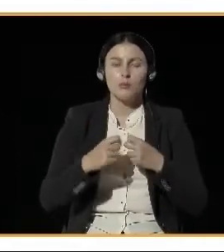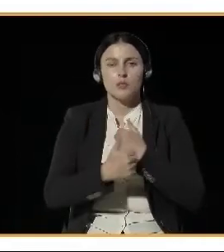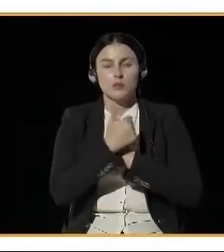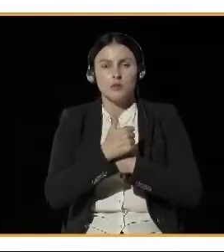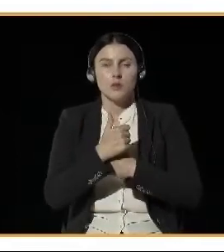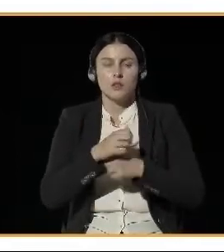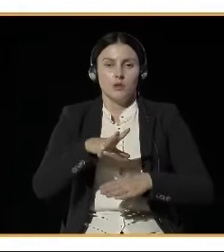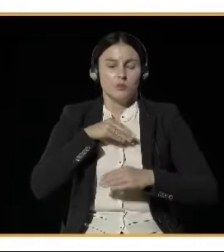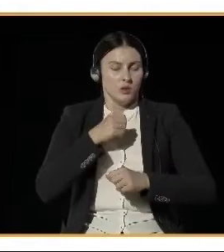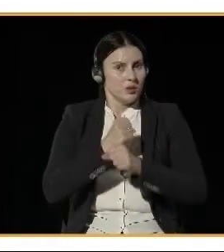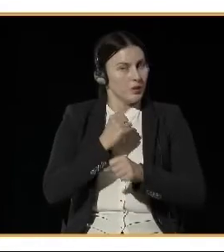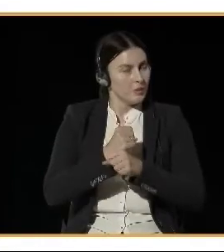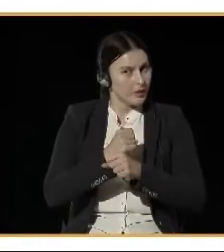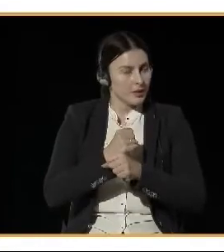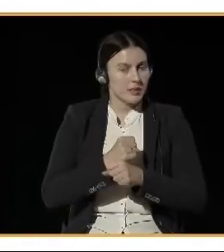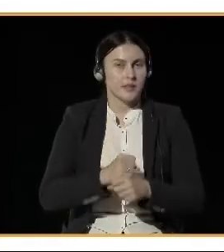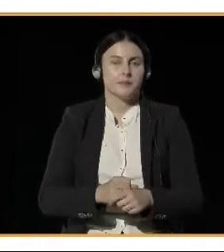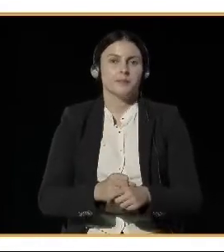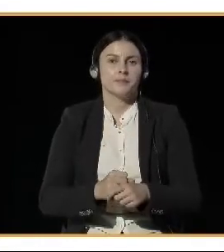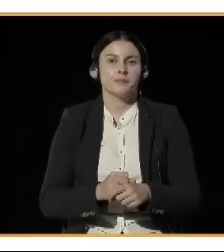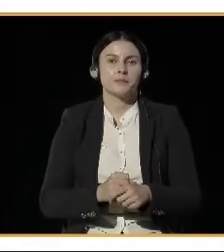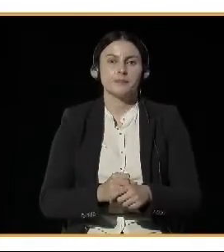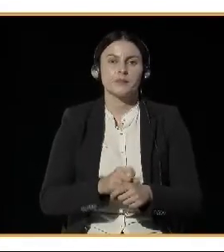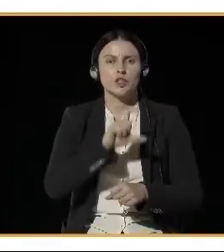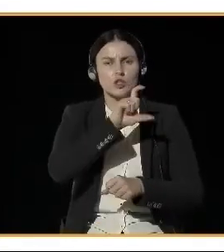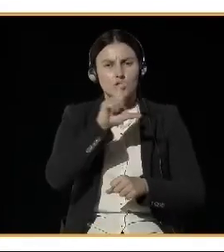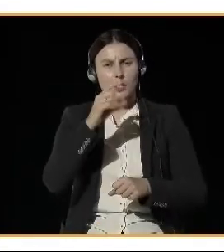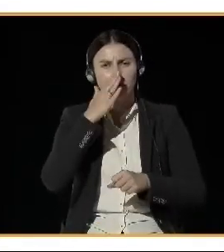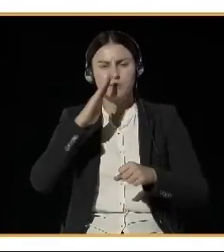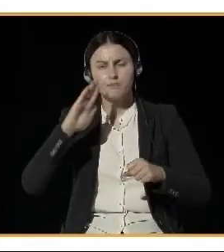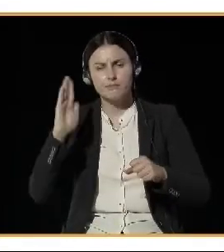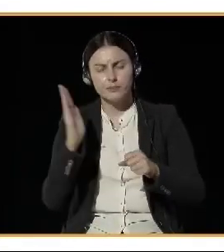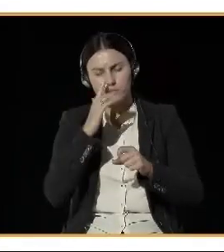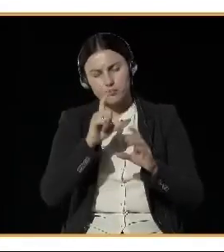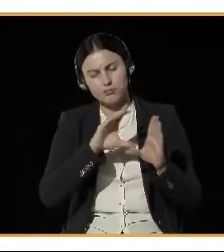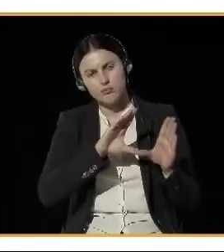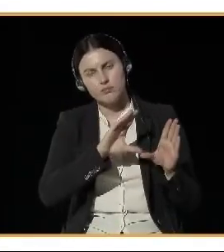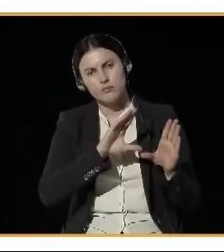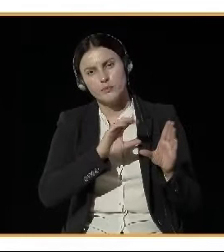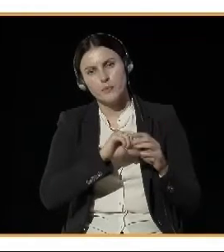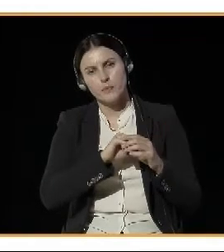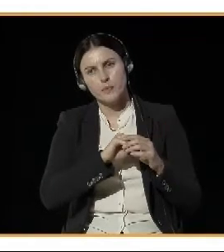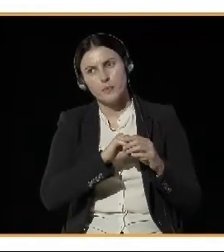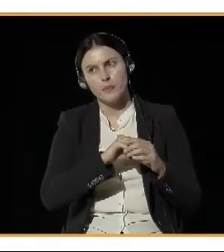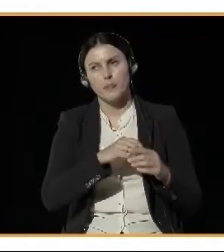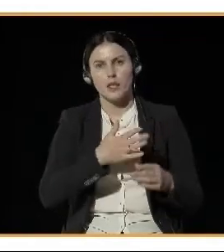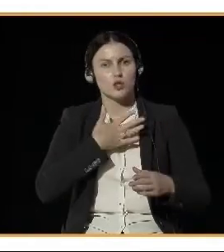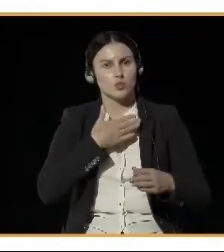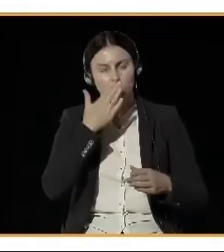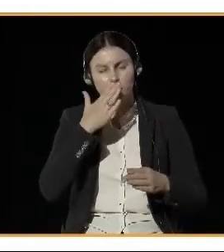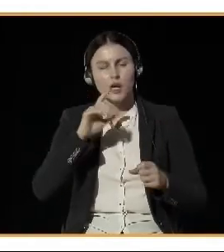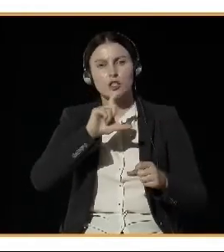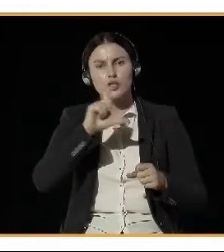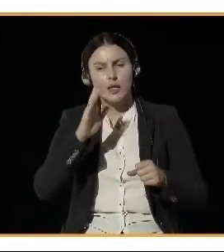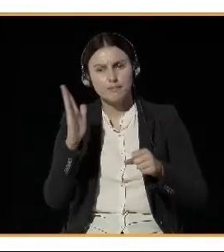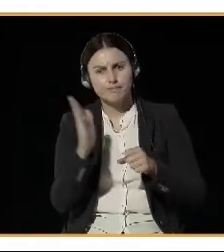decrease with time. So intervention needs to be taken as soon as it is only possible.